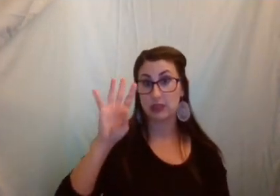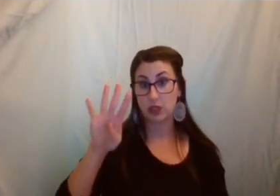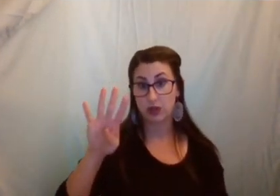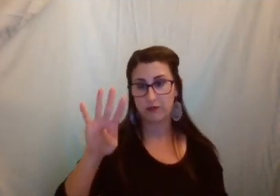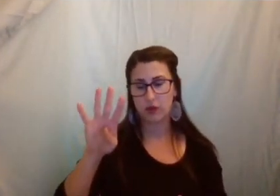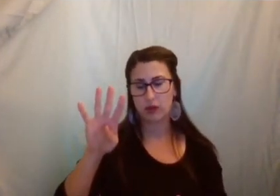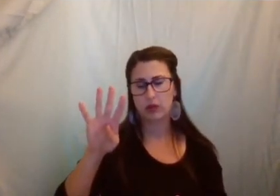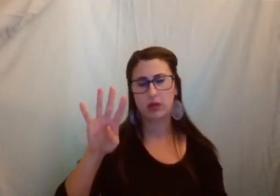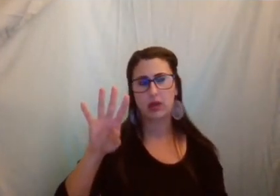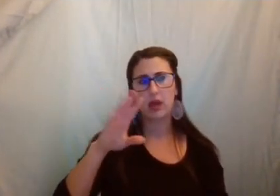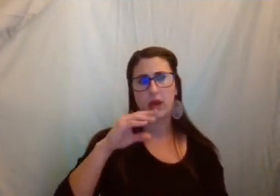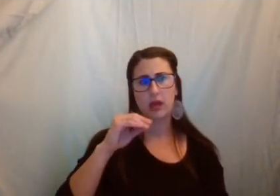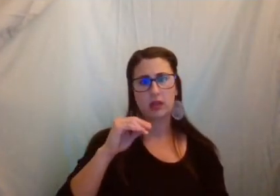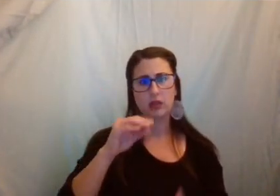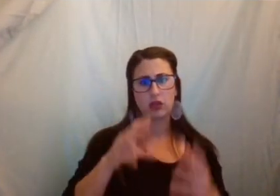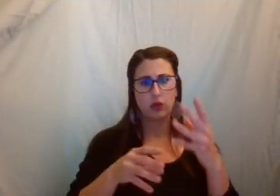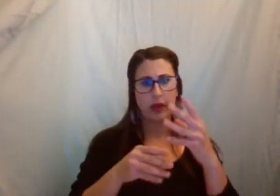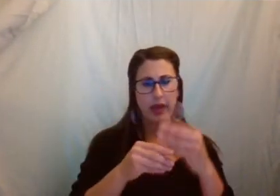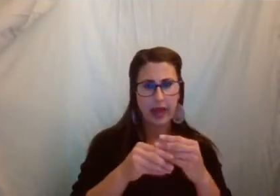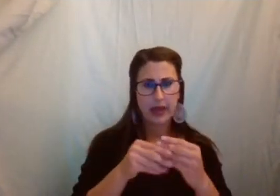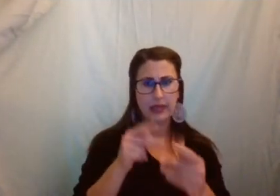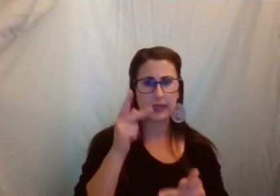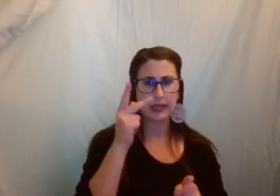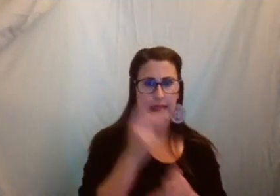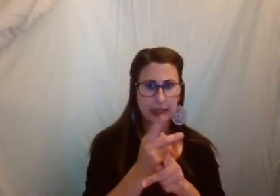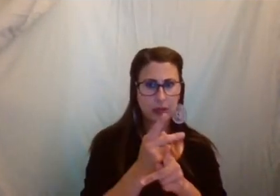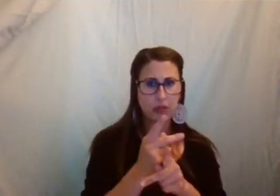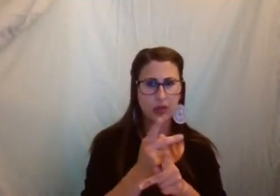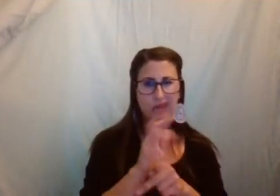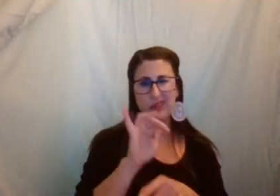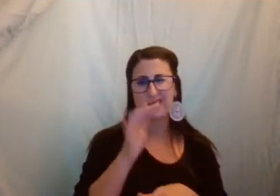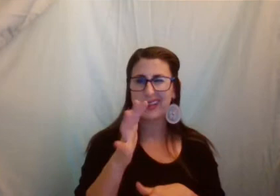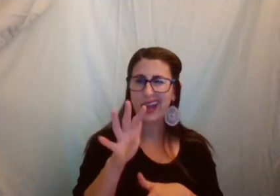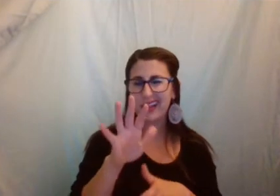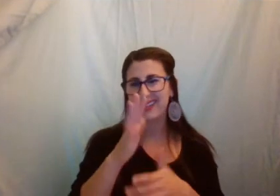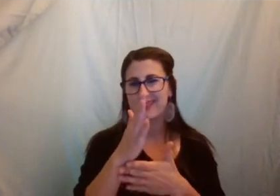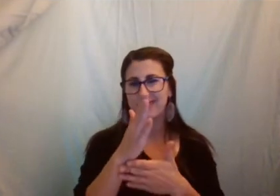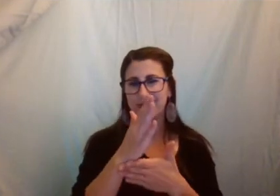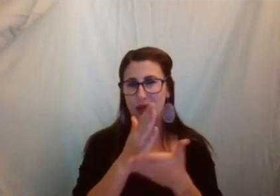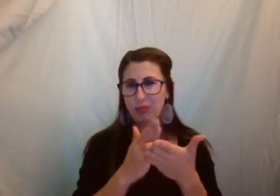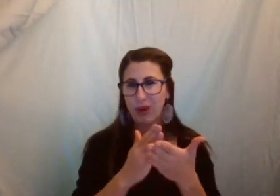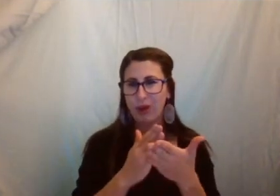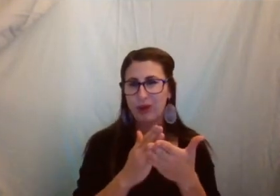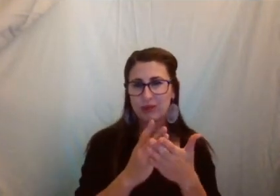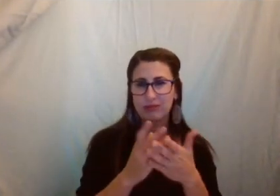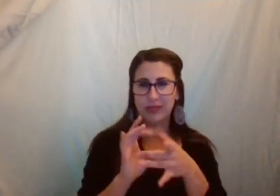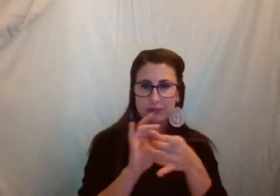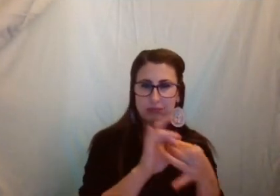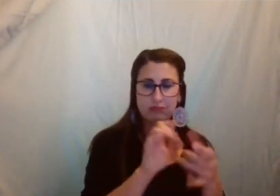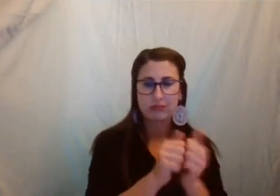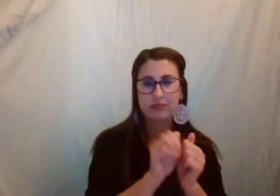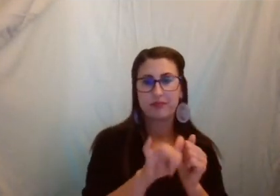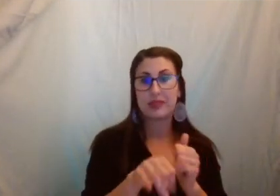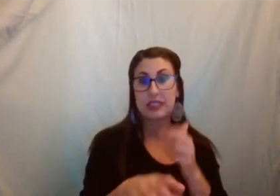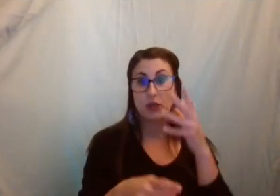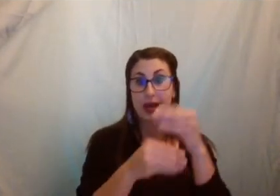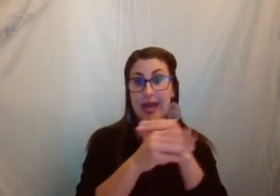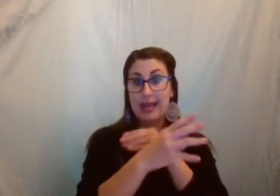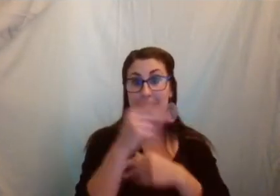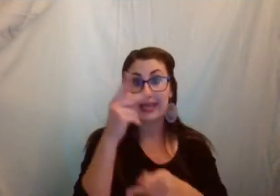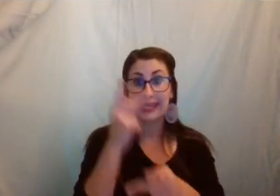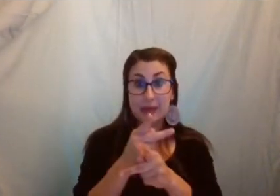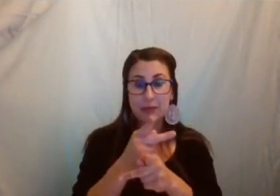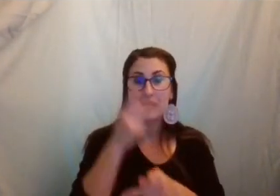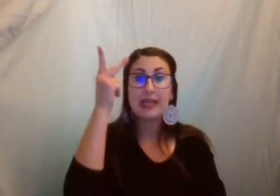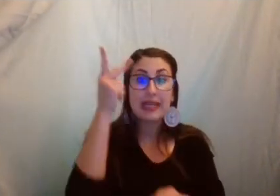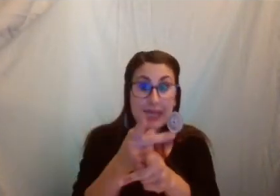keep. For when you're adding, there's kind of like a second part because it's not just add and keep.